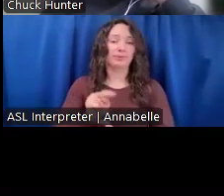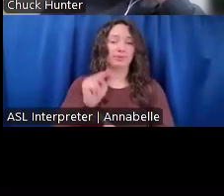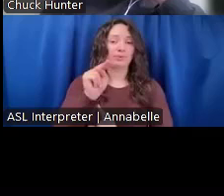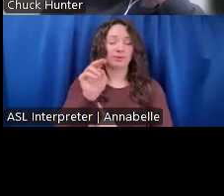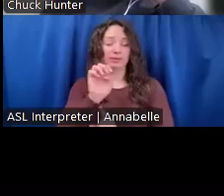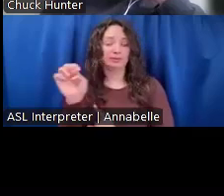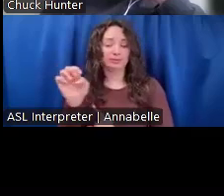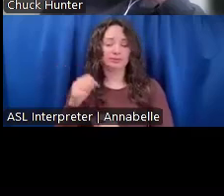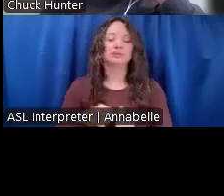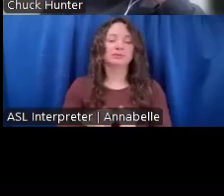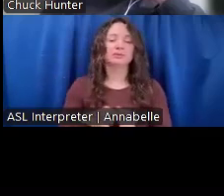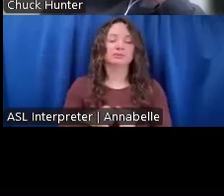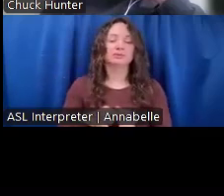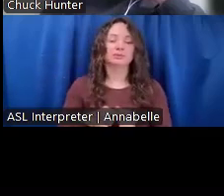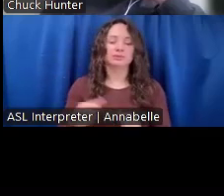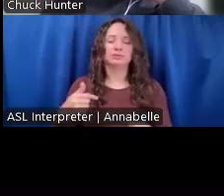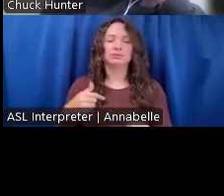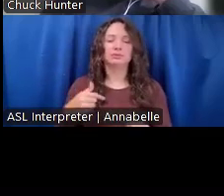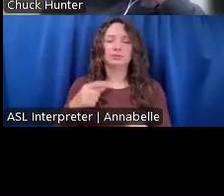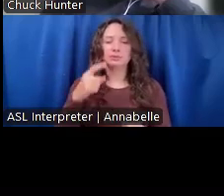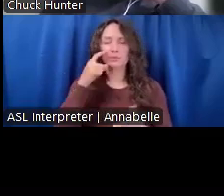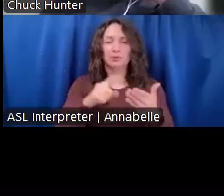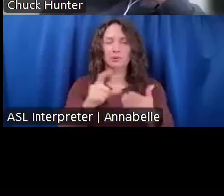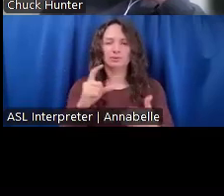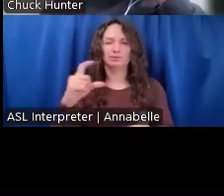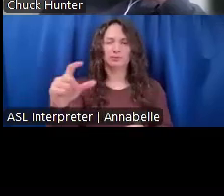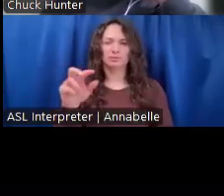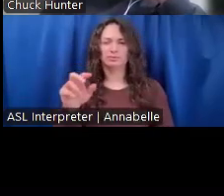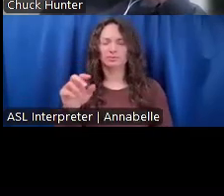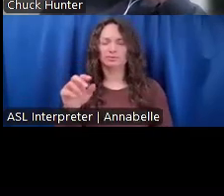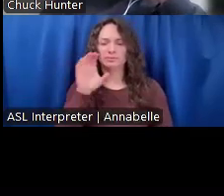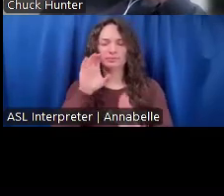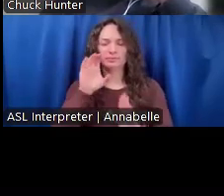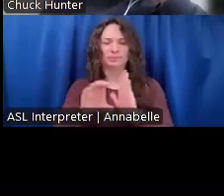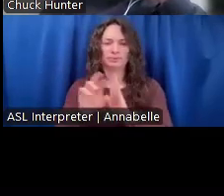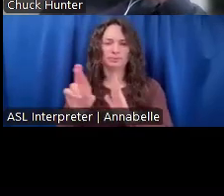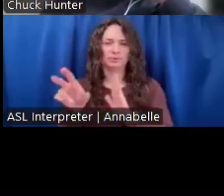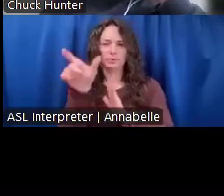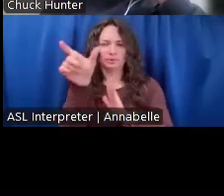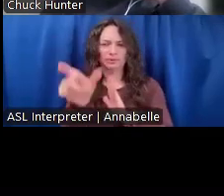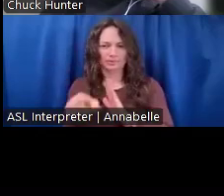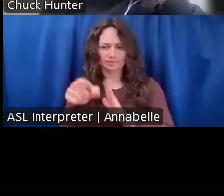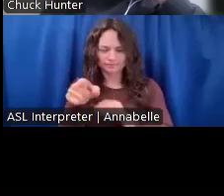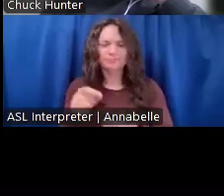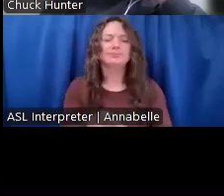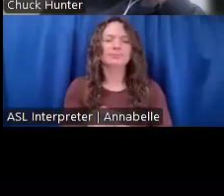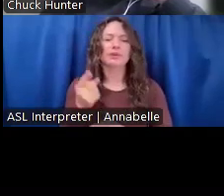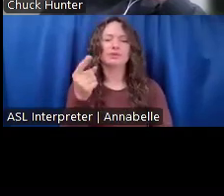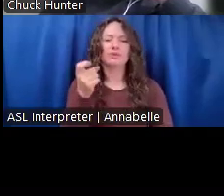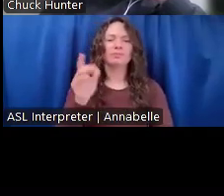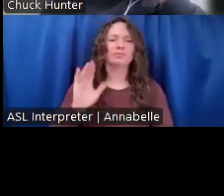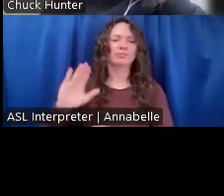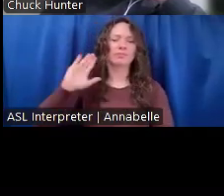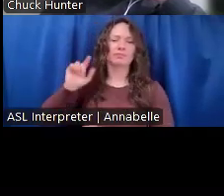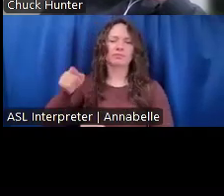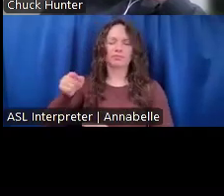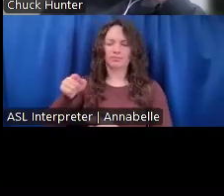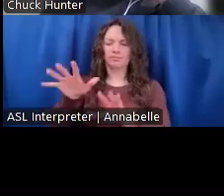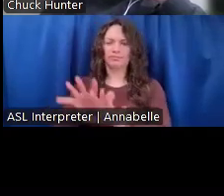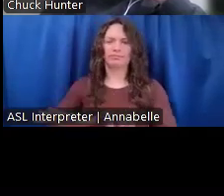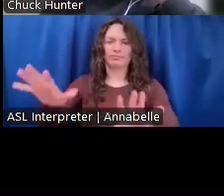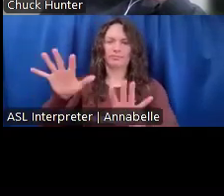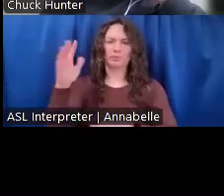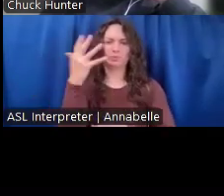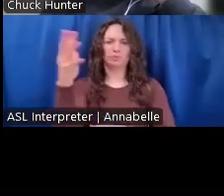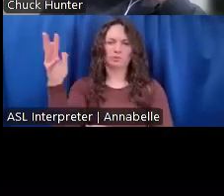some older summaries of just the level of mortality from areas that have had emerald ash borer and hemlock woolly adelgid for over a decade.